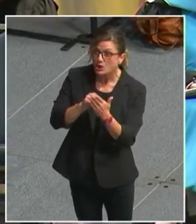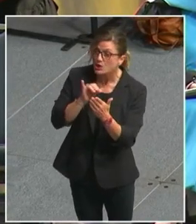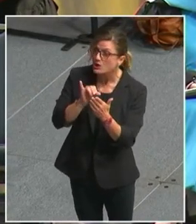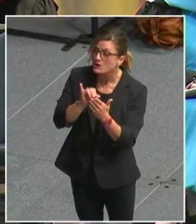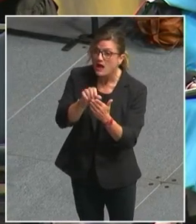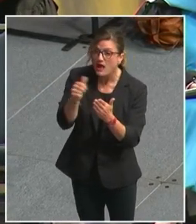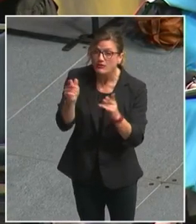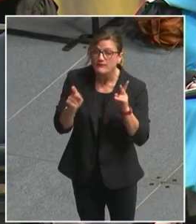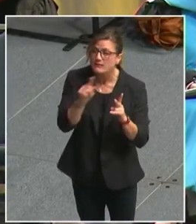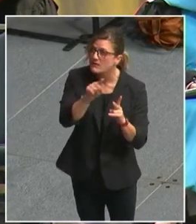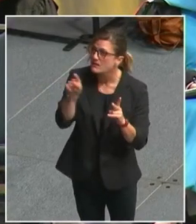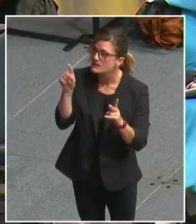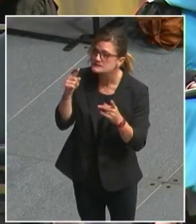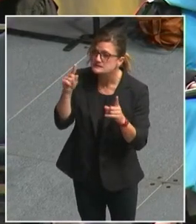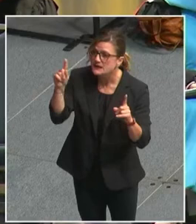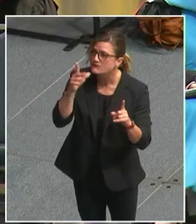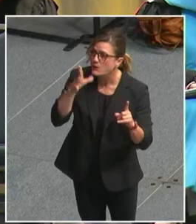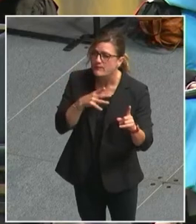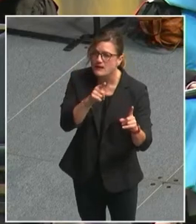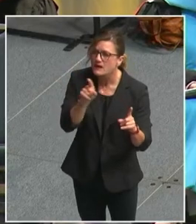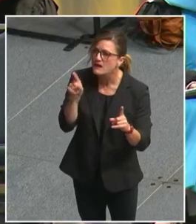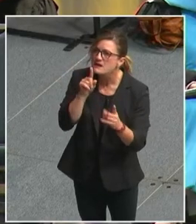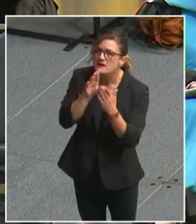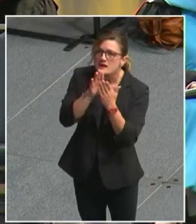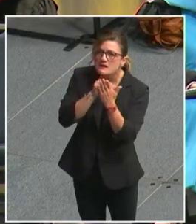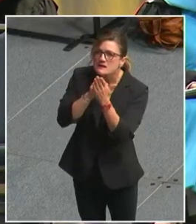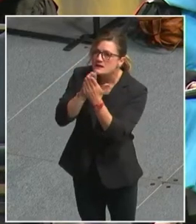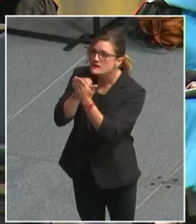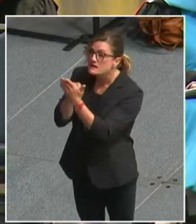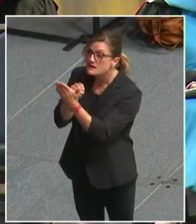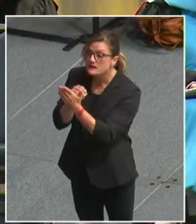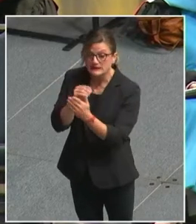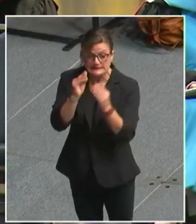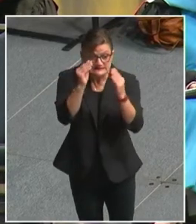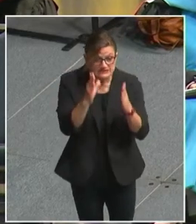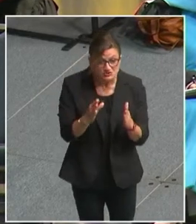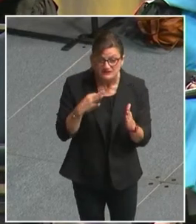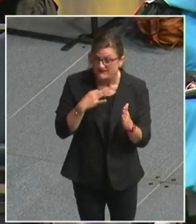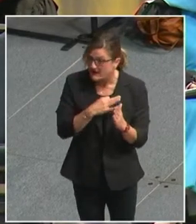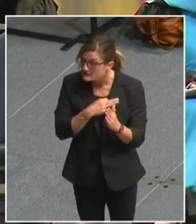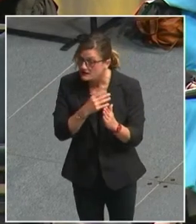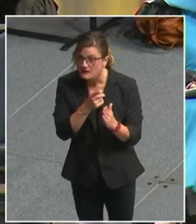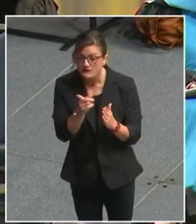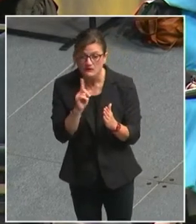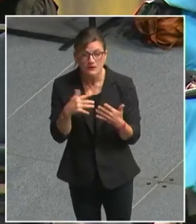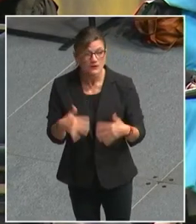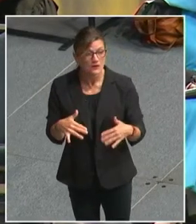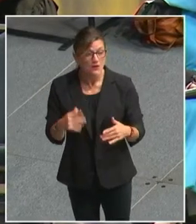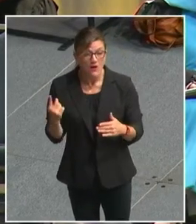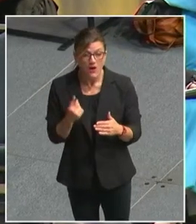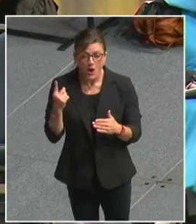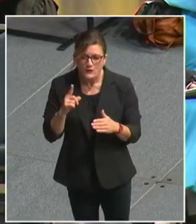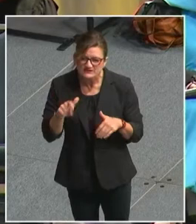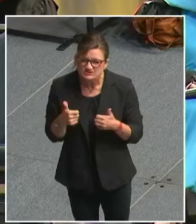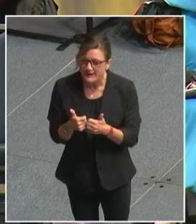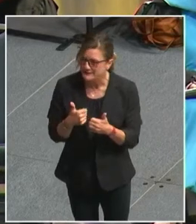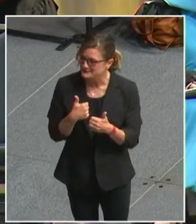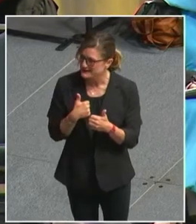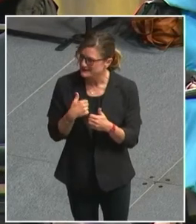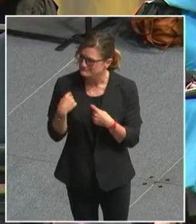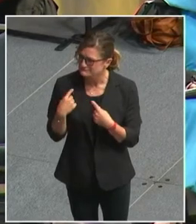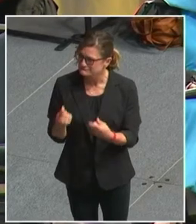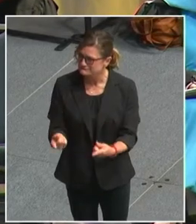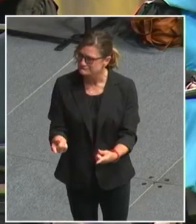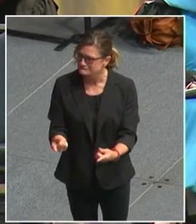other successful women. And I found teachers and faculty members that constantly pushed me to be the